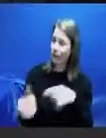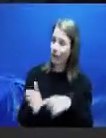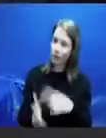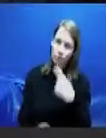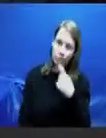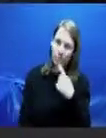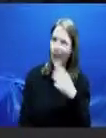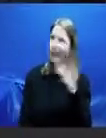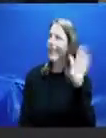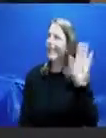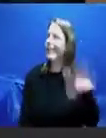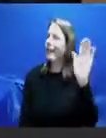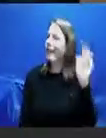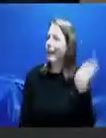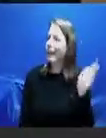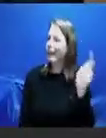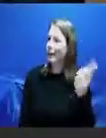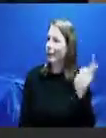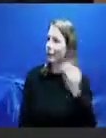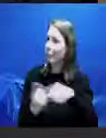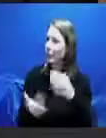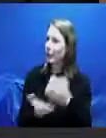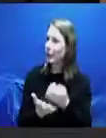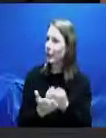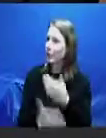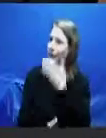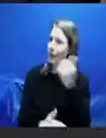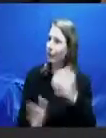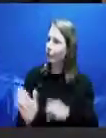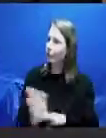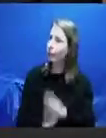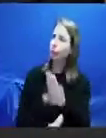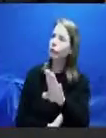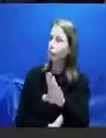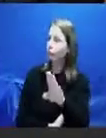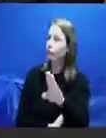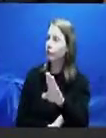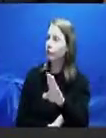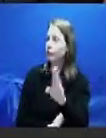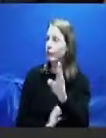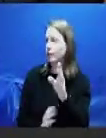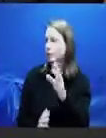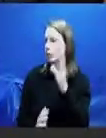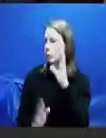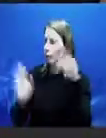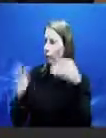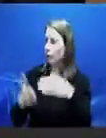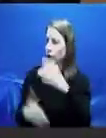and career ready when the economy is better, because in fact, having kids be college